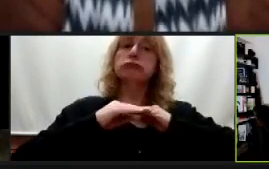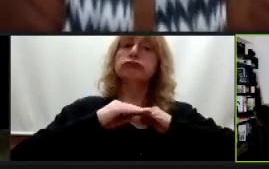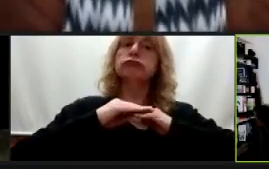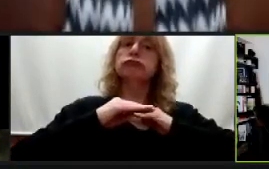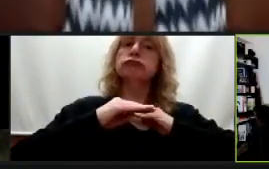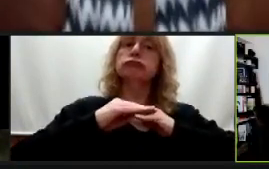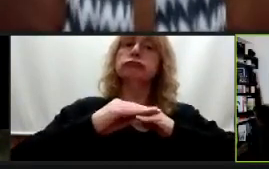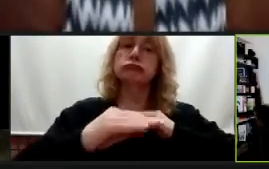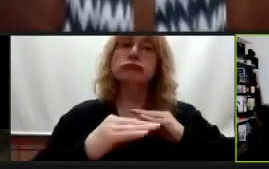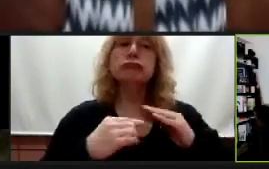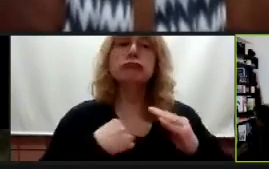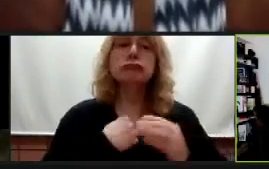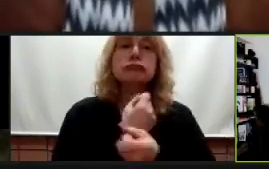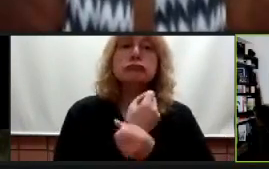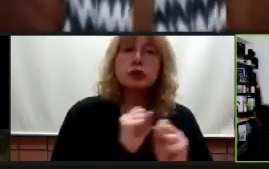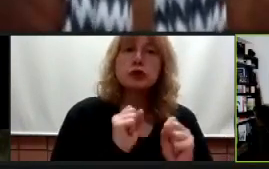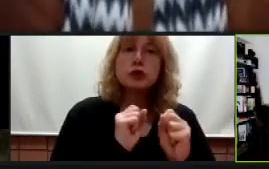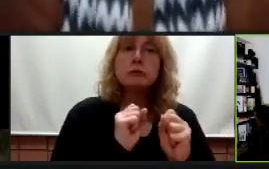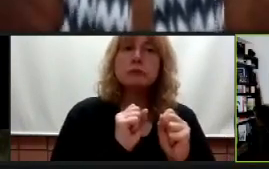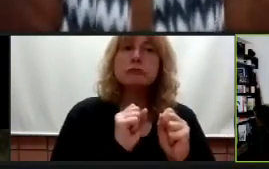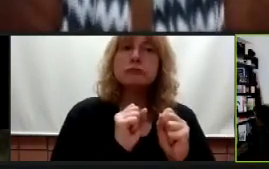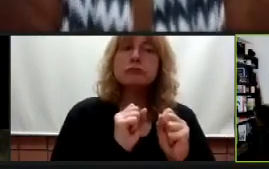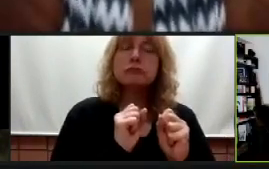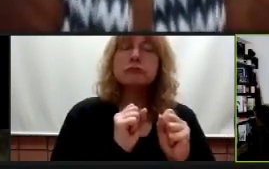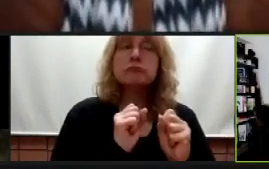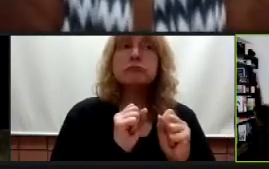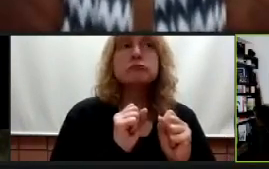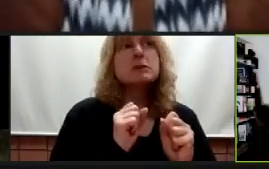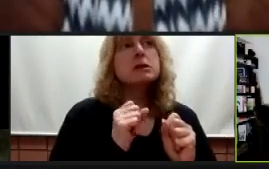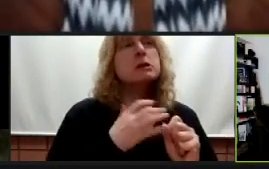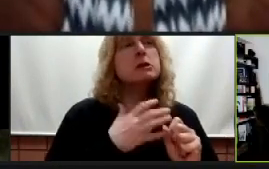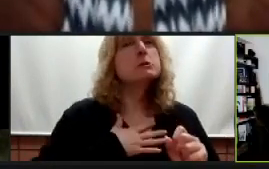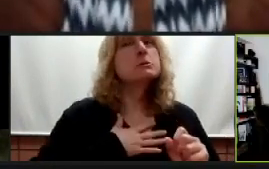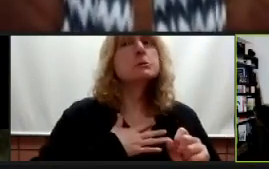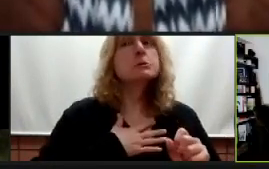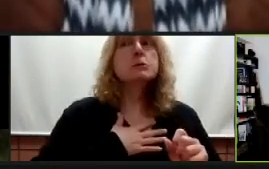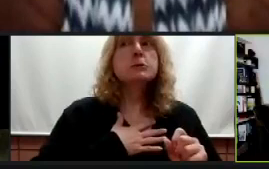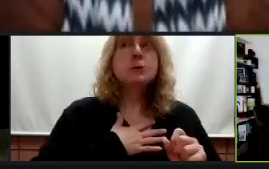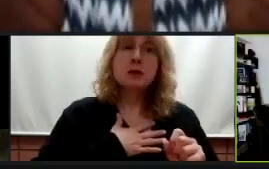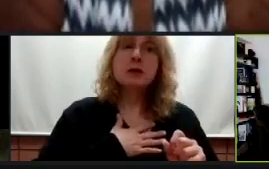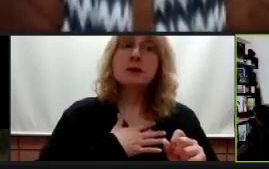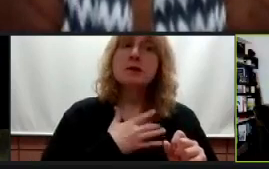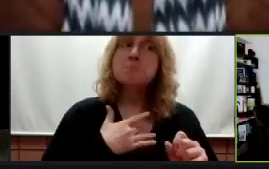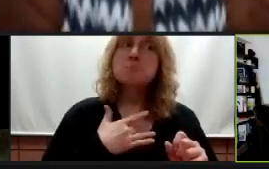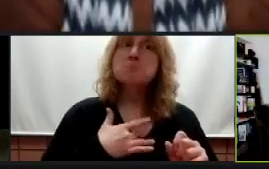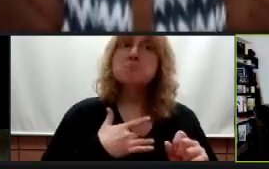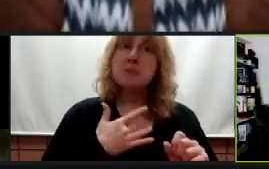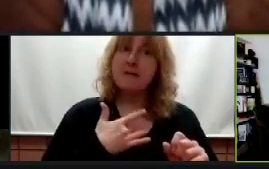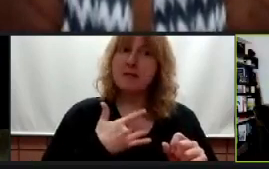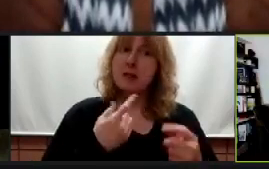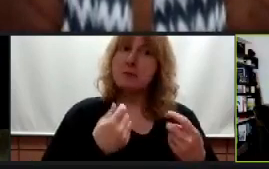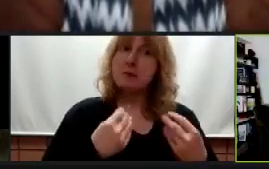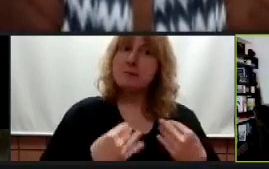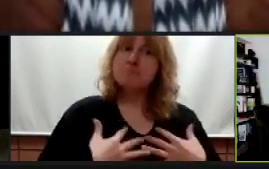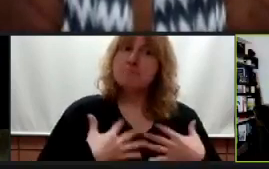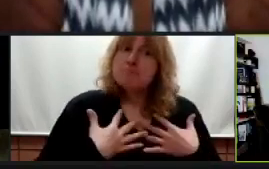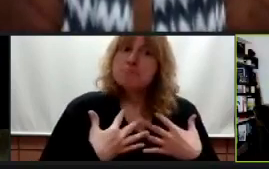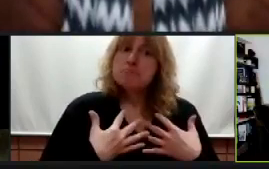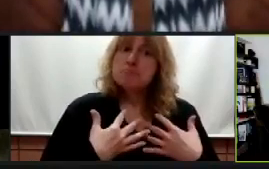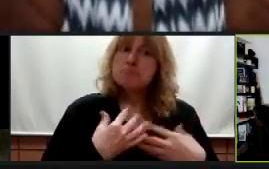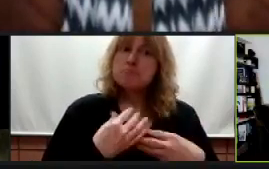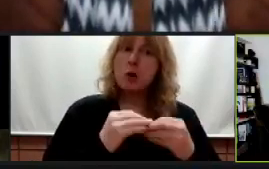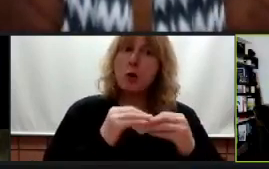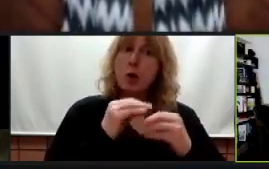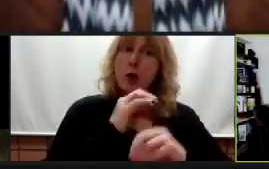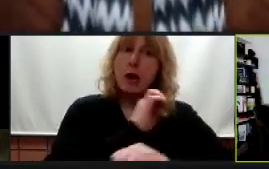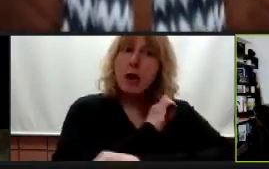are secure. And now check in with your energy again, right? Was there a change? Still feeling low energy? Did you give